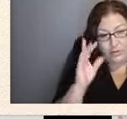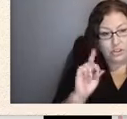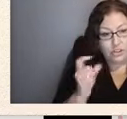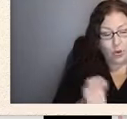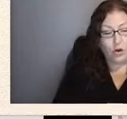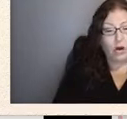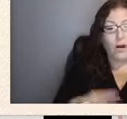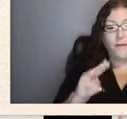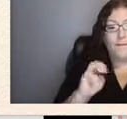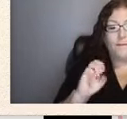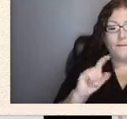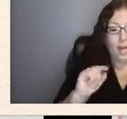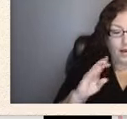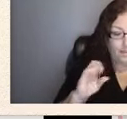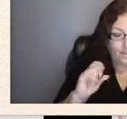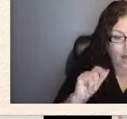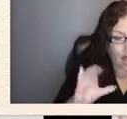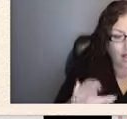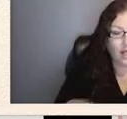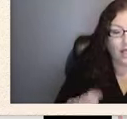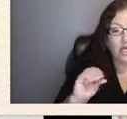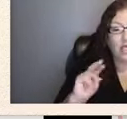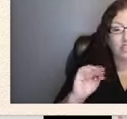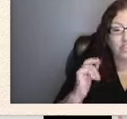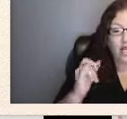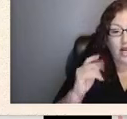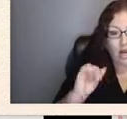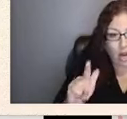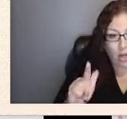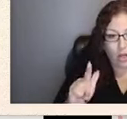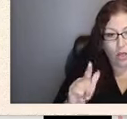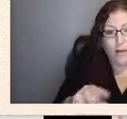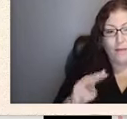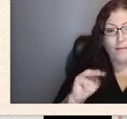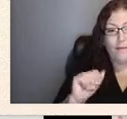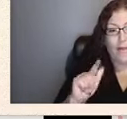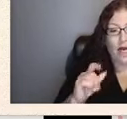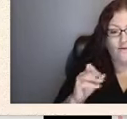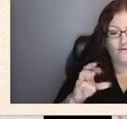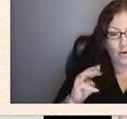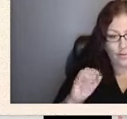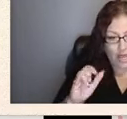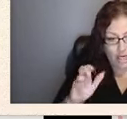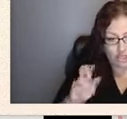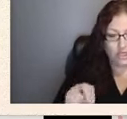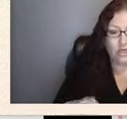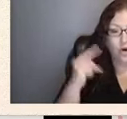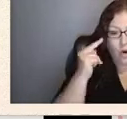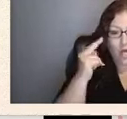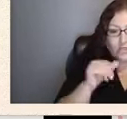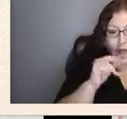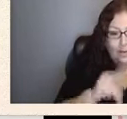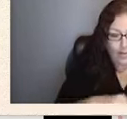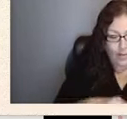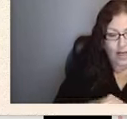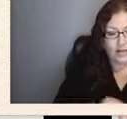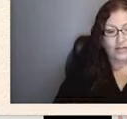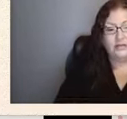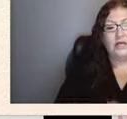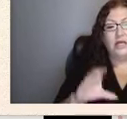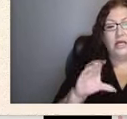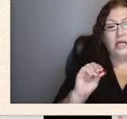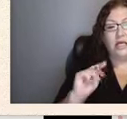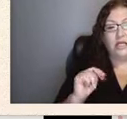disorders, congenital malformations, neurological abnormalities, congenital and